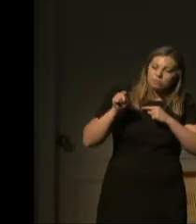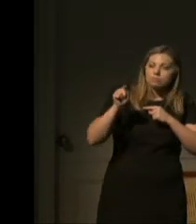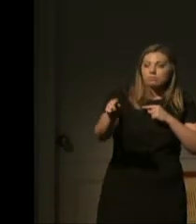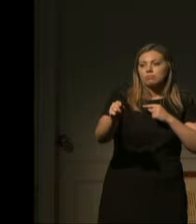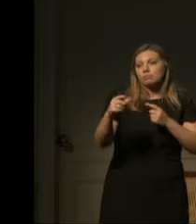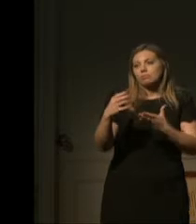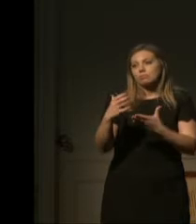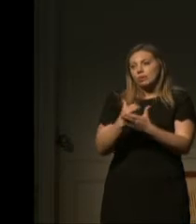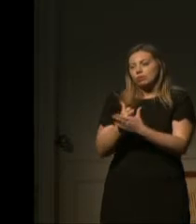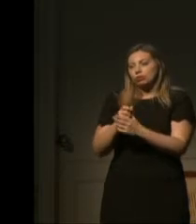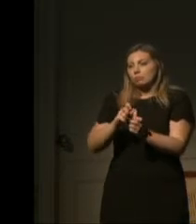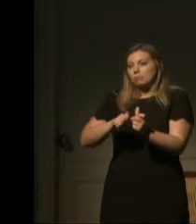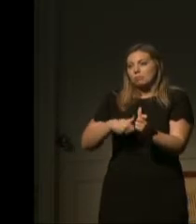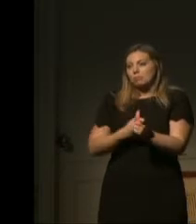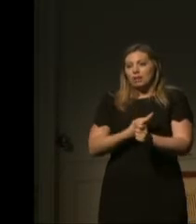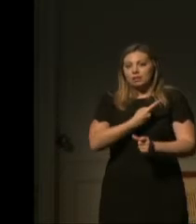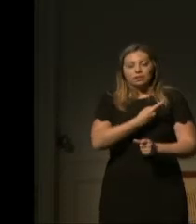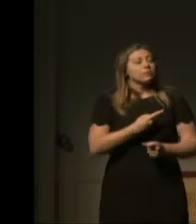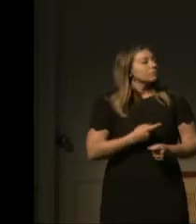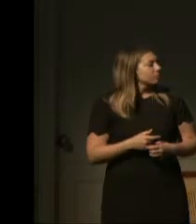storage collections behind.